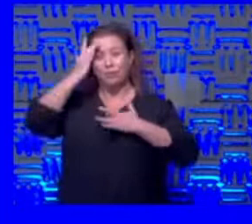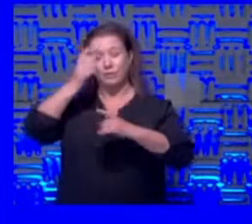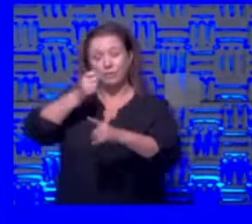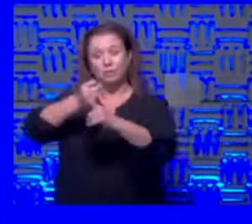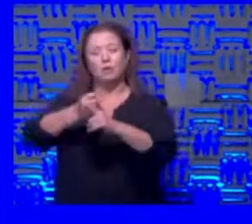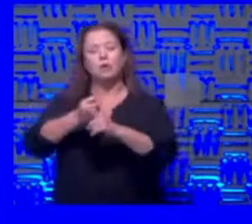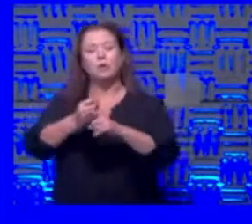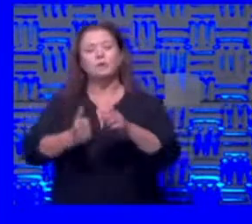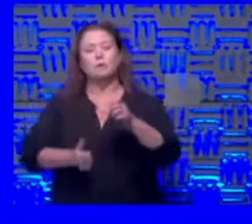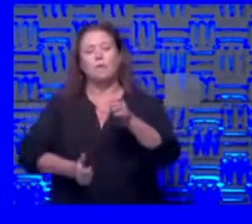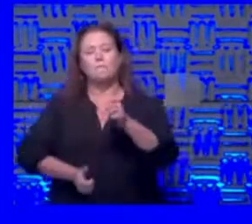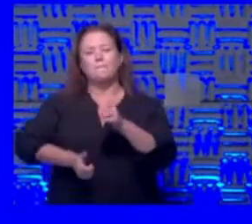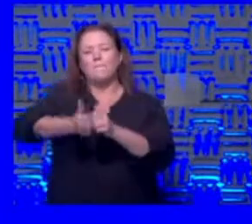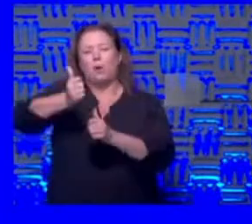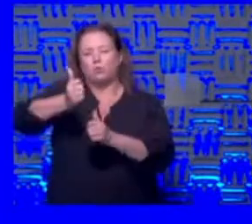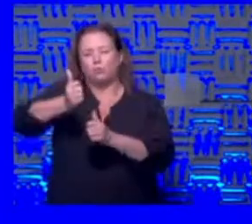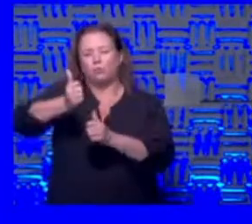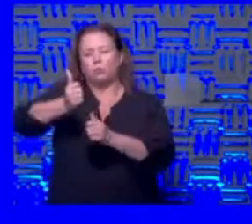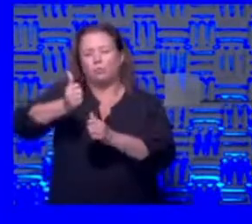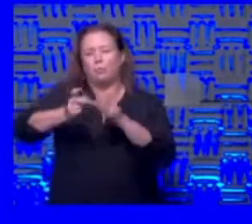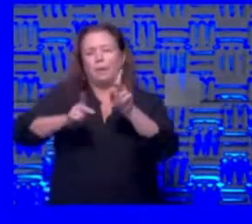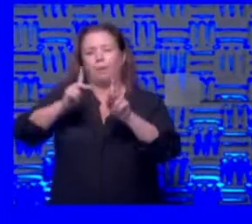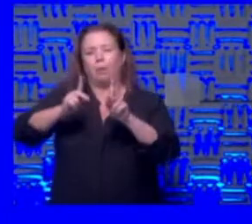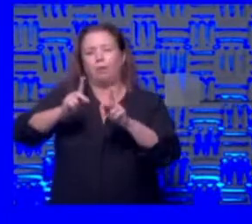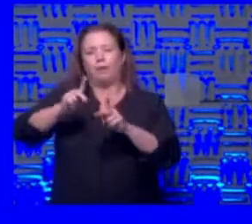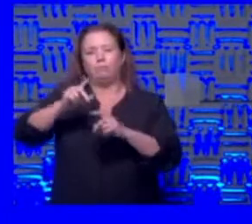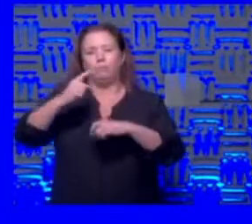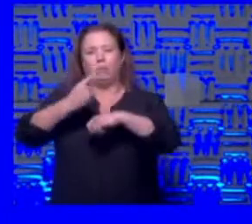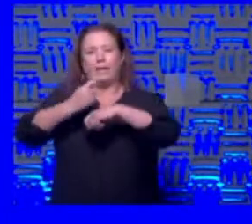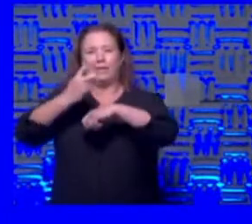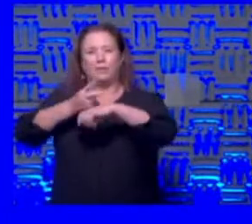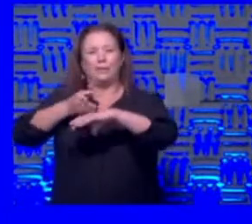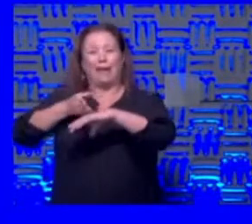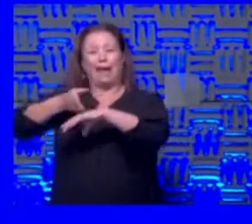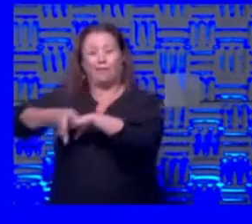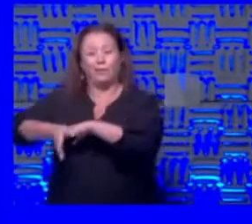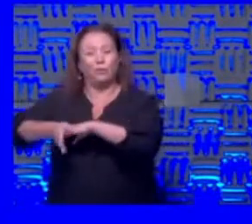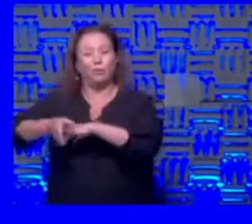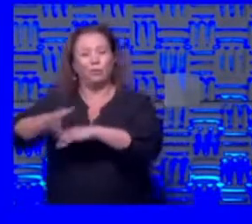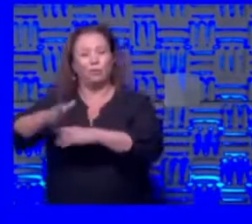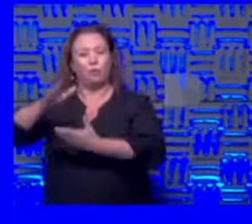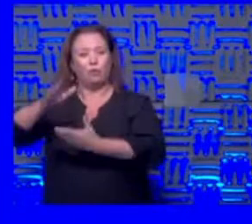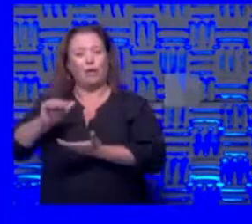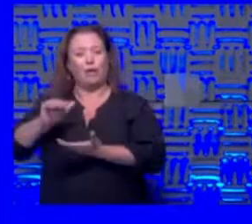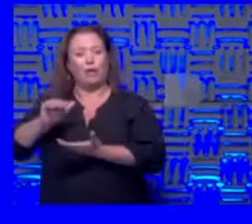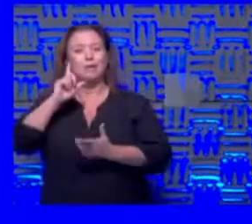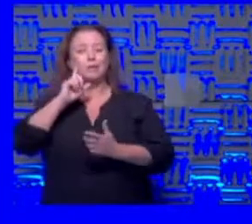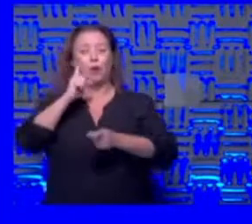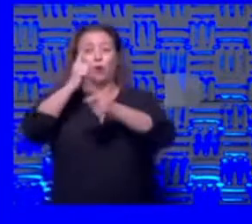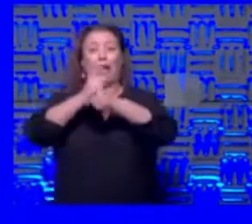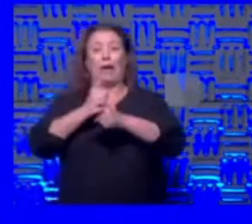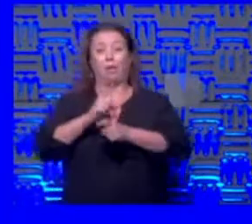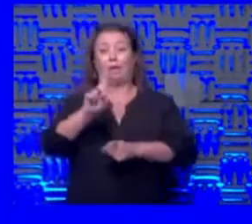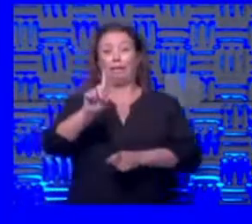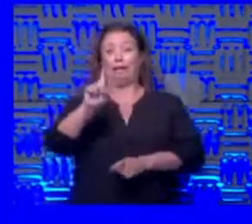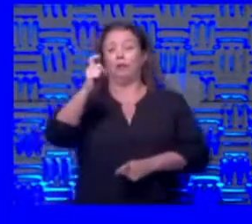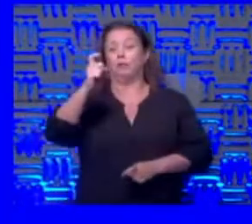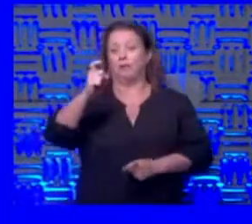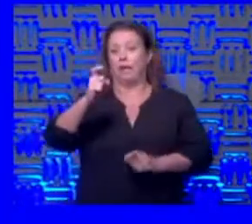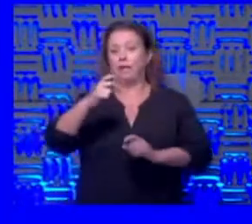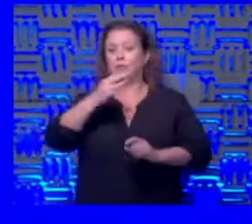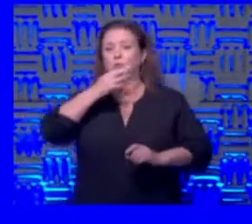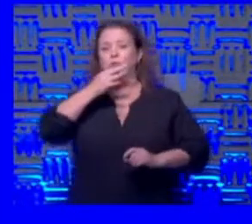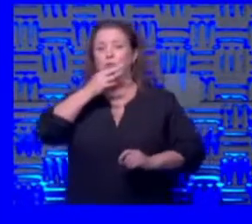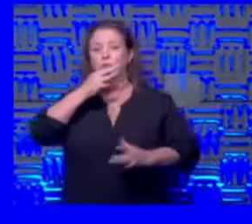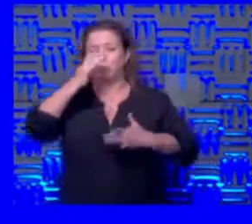people, the viral replication will start to go down. So you will probably have the highest chance of having an accurate diagnosis probably as soon as your symptoms